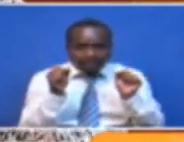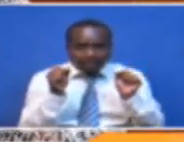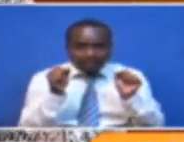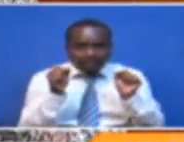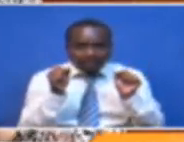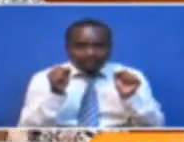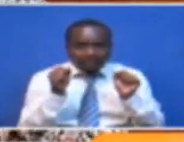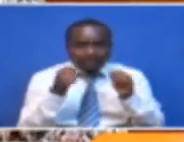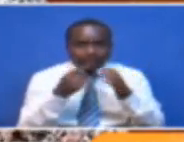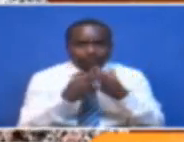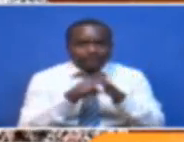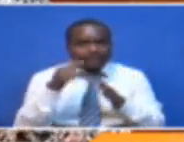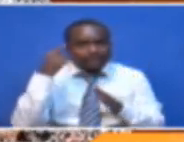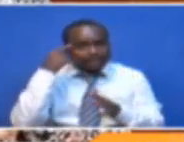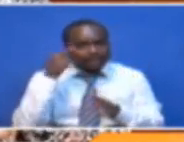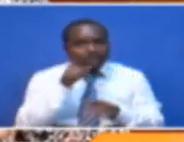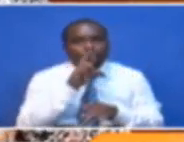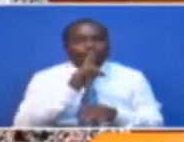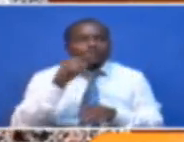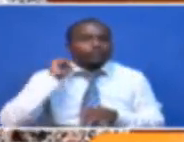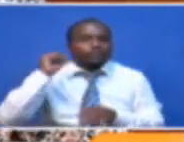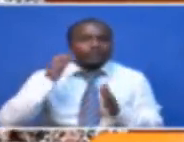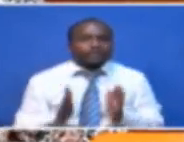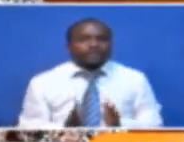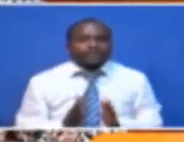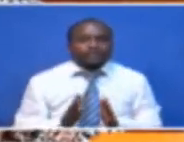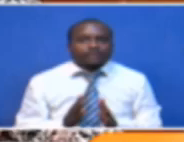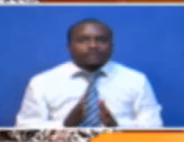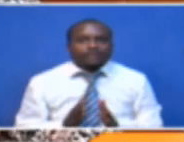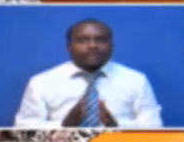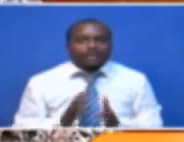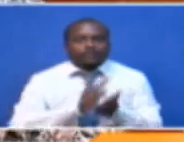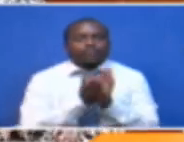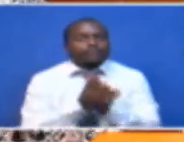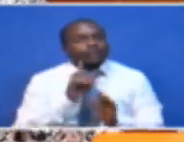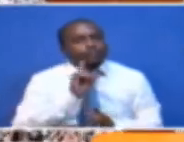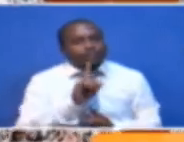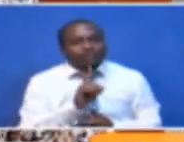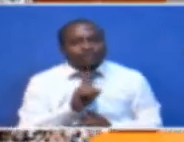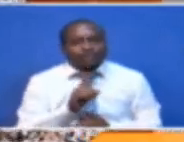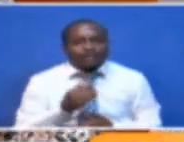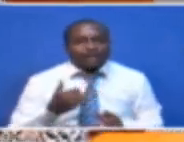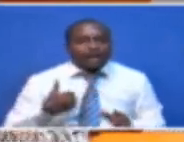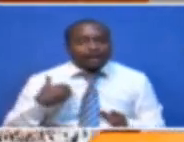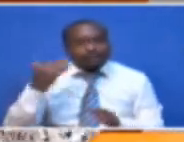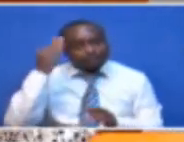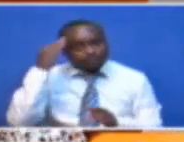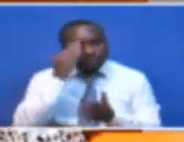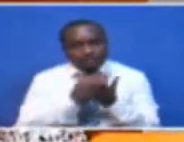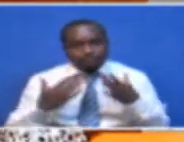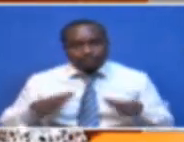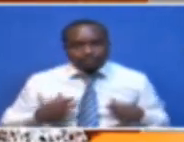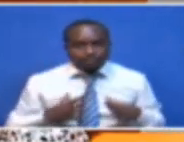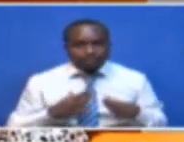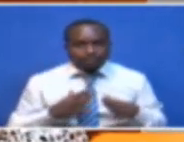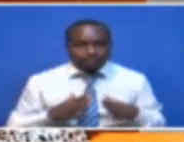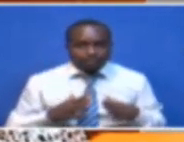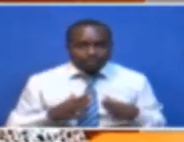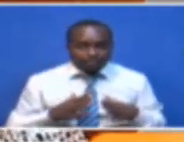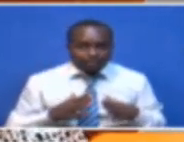you start thinking that you are a politician or that you can make a politician. I have known some people,